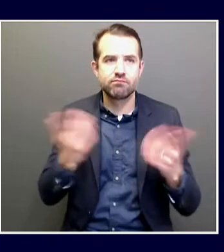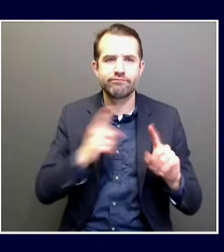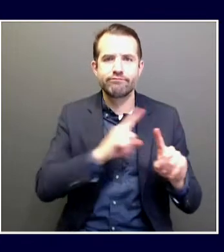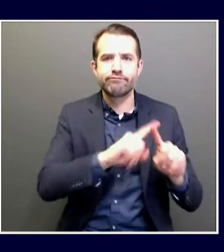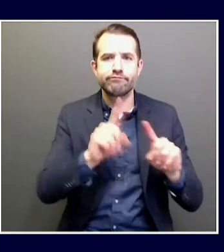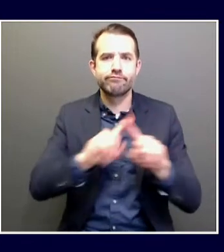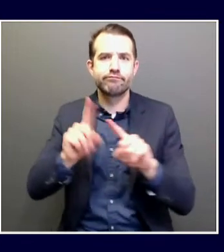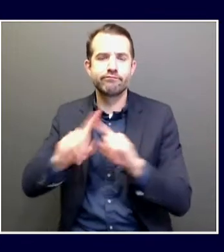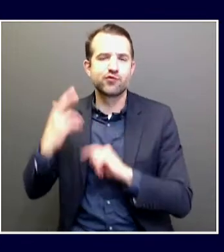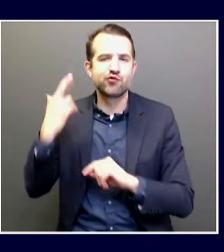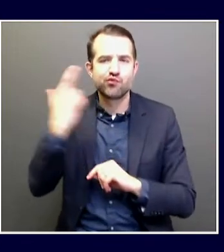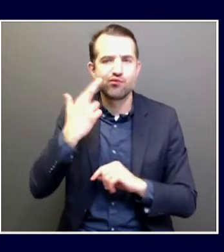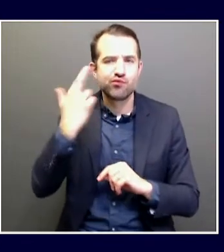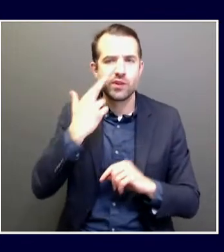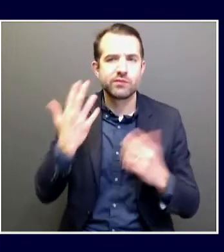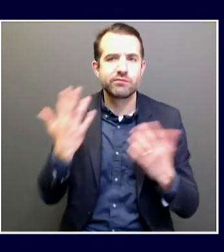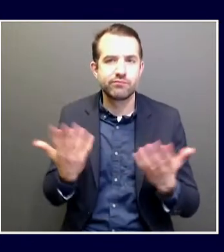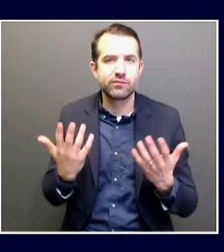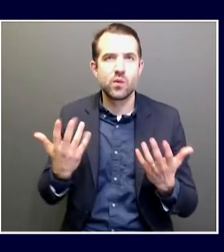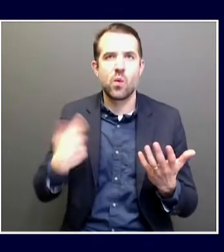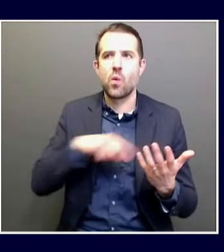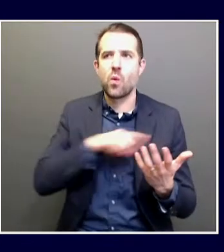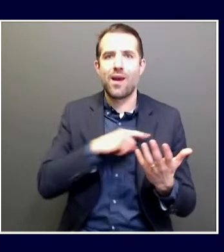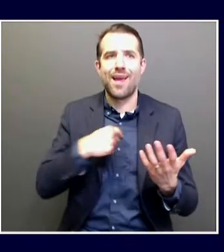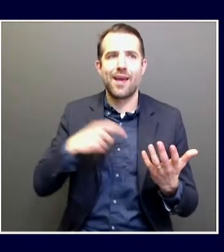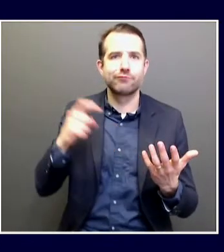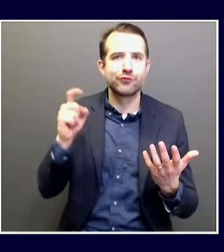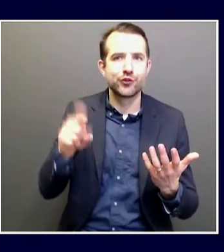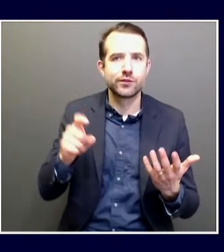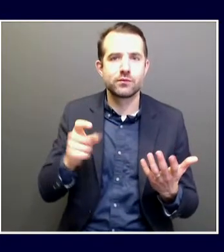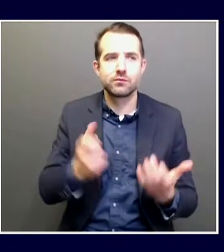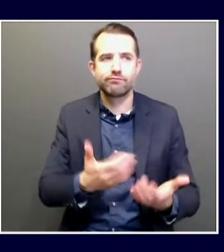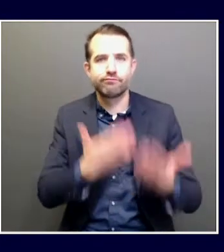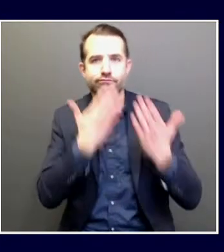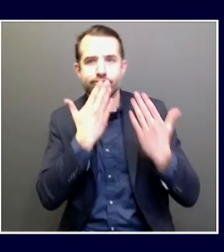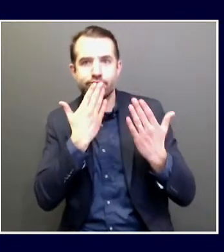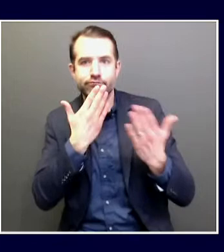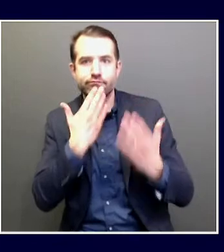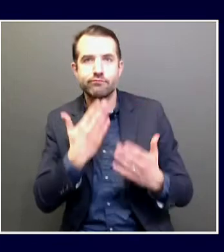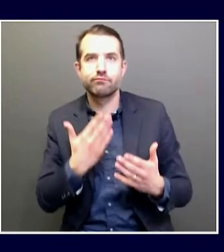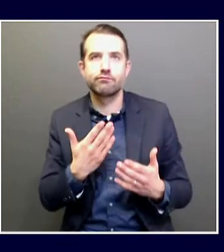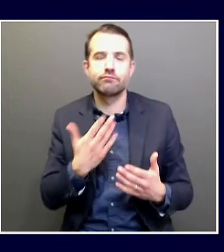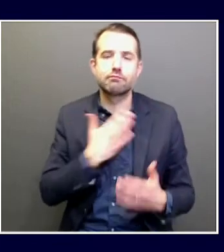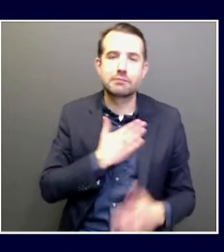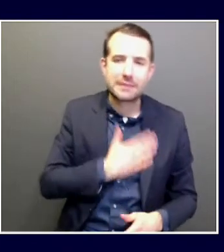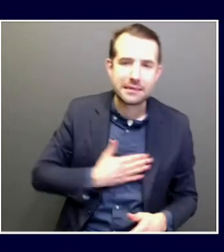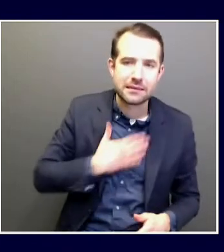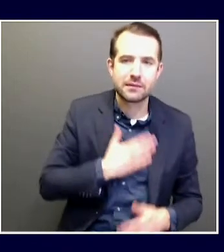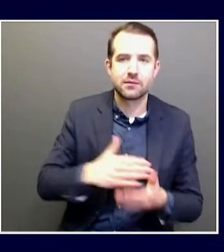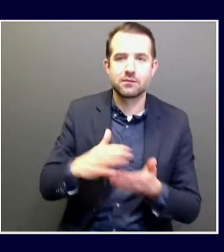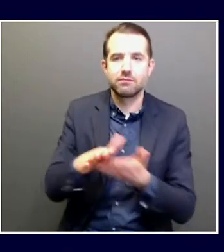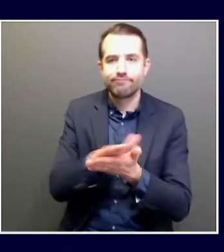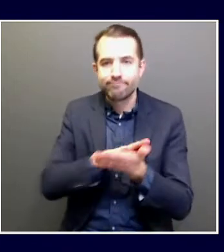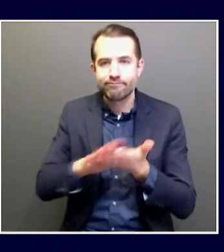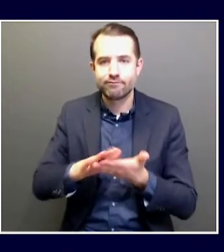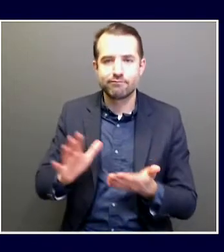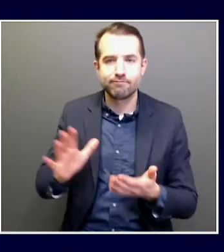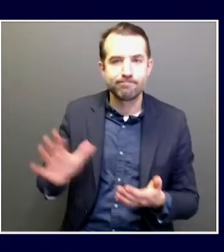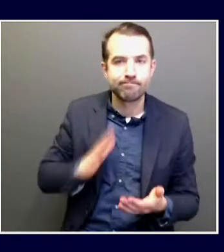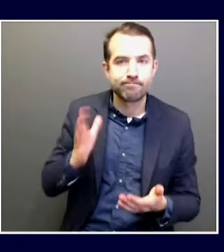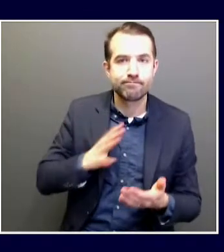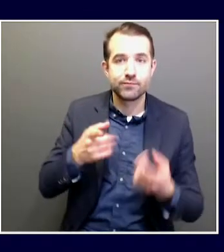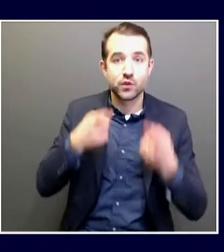grace, graciousness, and gratitude during this holiday season. Now, no matter which of the